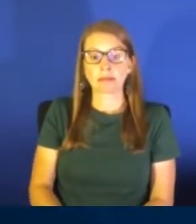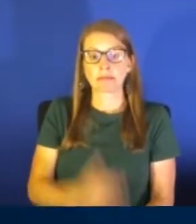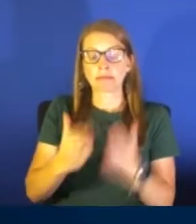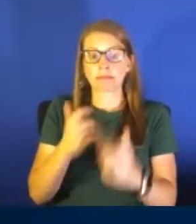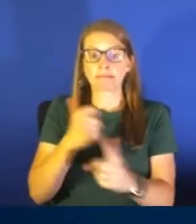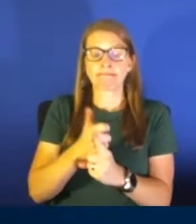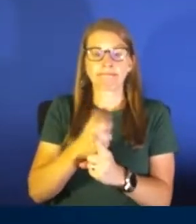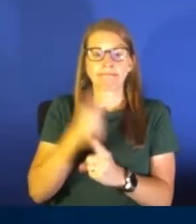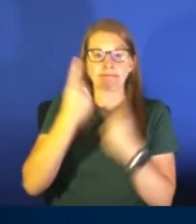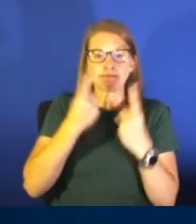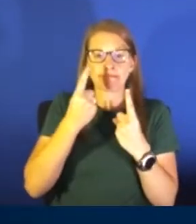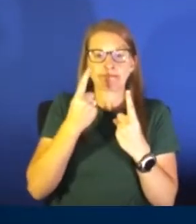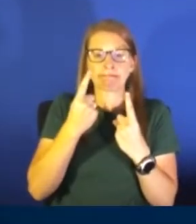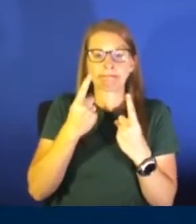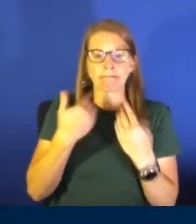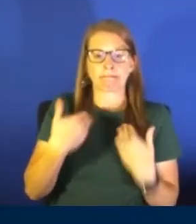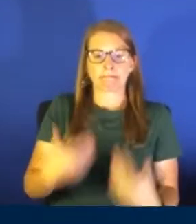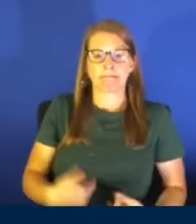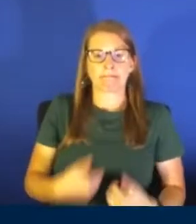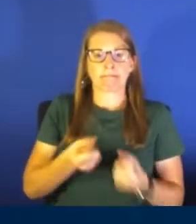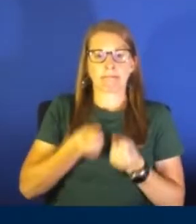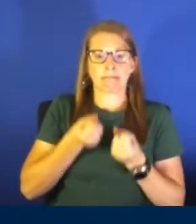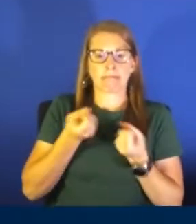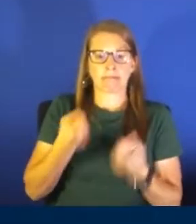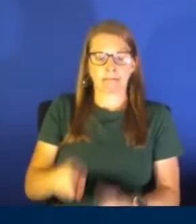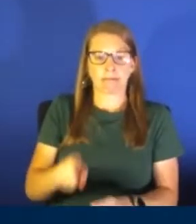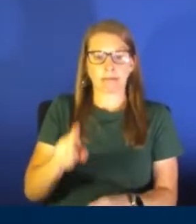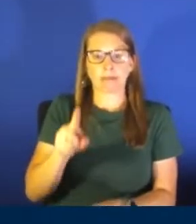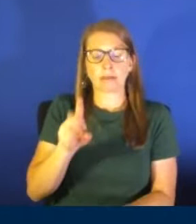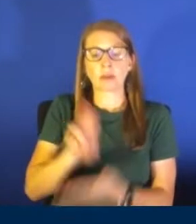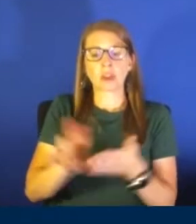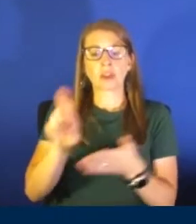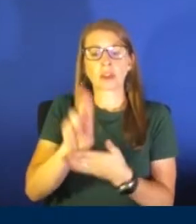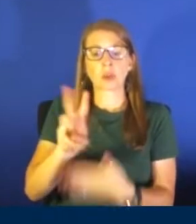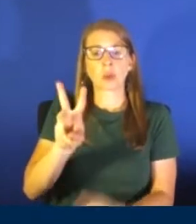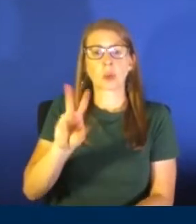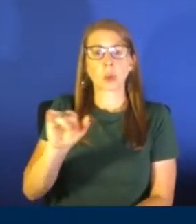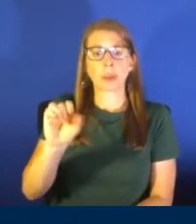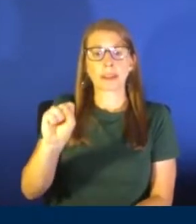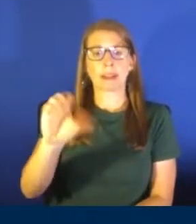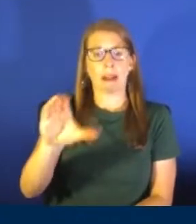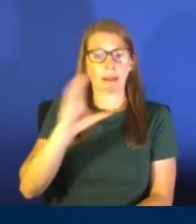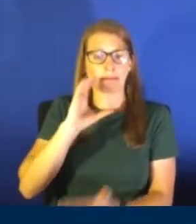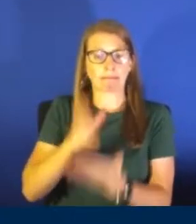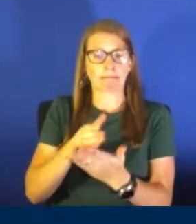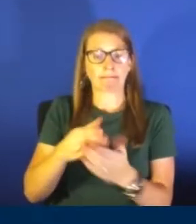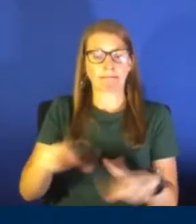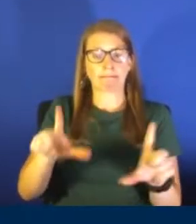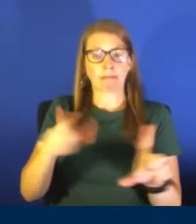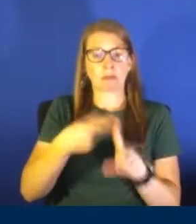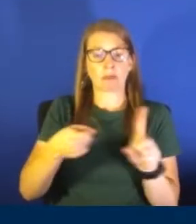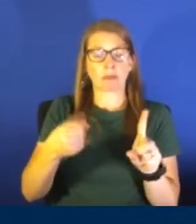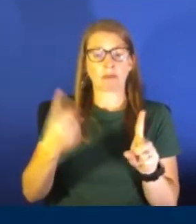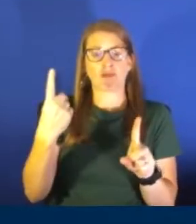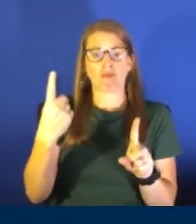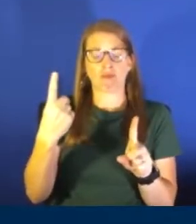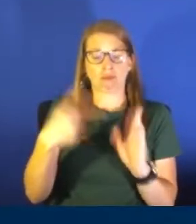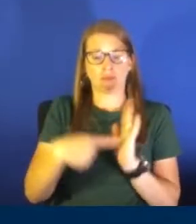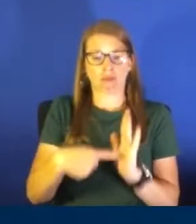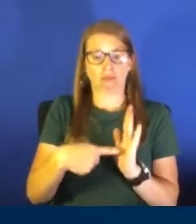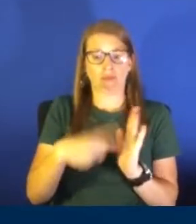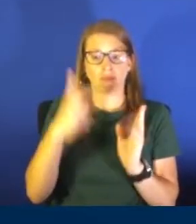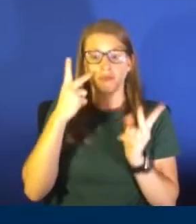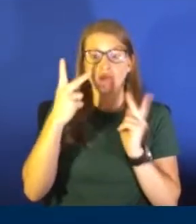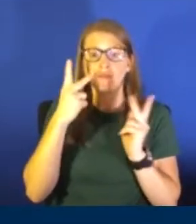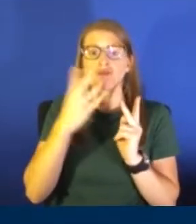doing to your body. Well, this graphic from the University of Wisconsin gives us one example. As you can see, those